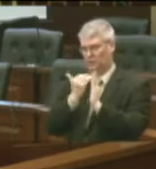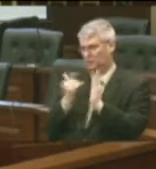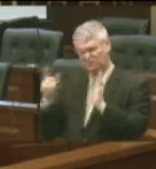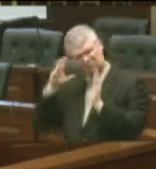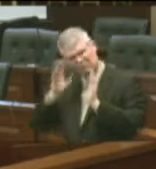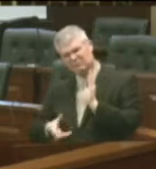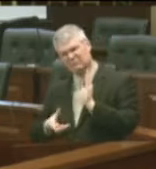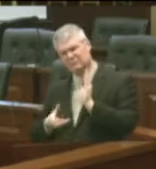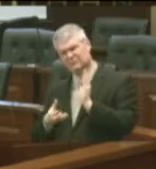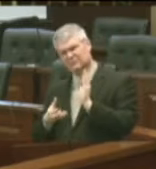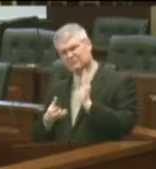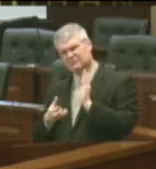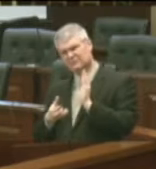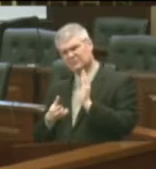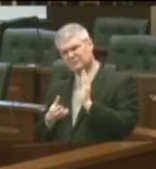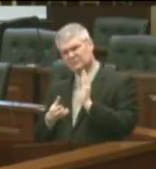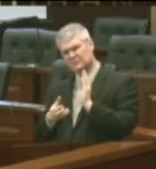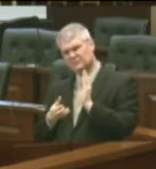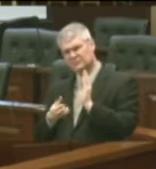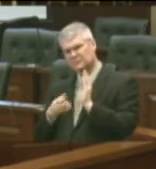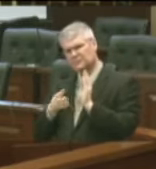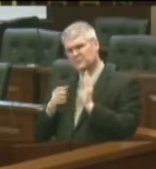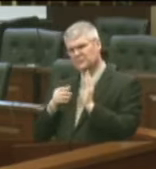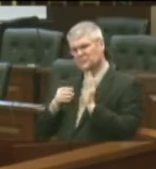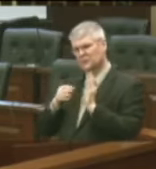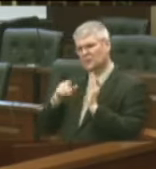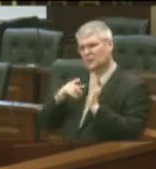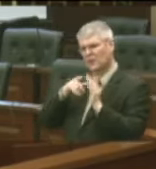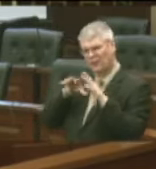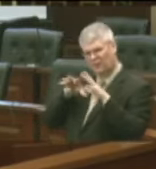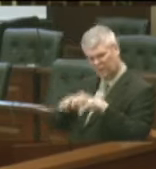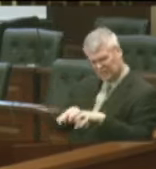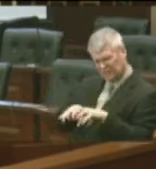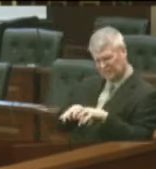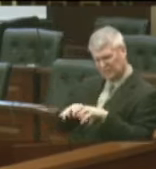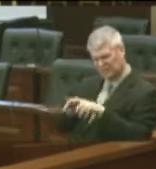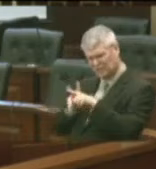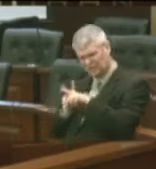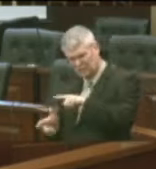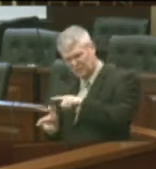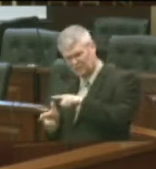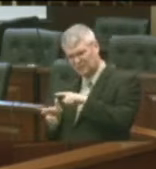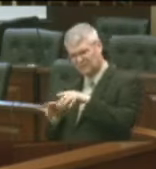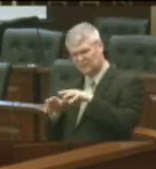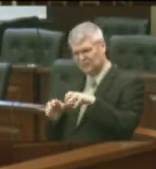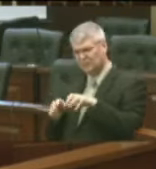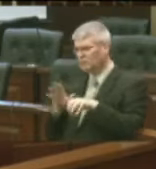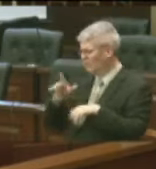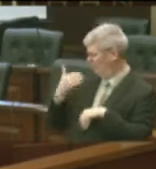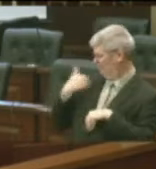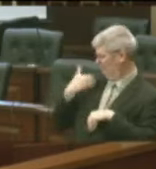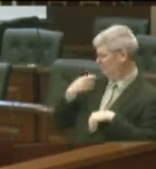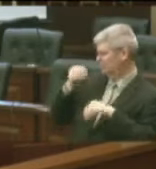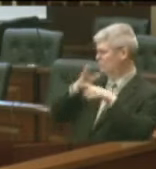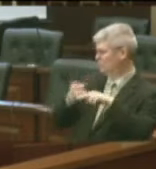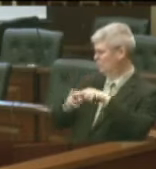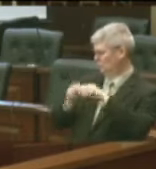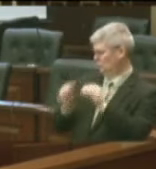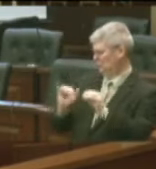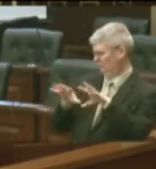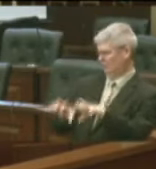I guess you could consider that a cut, but the cuts that the governor is referring to are the ones that were made to like the line item